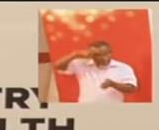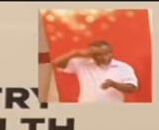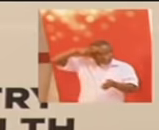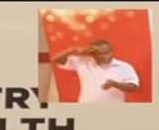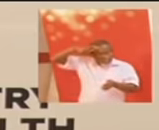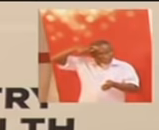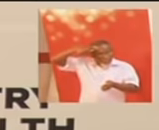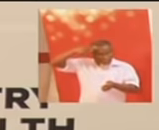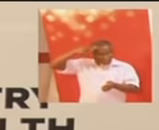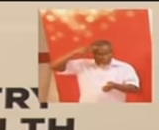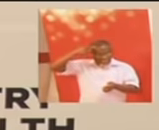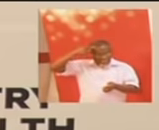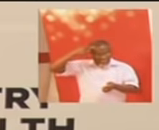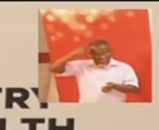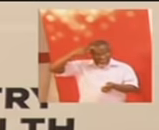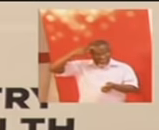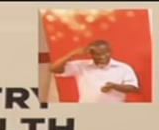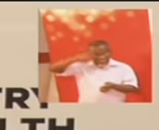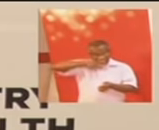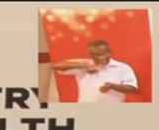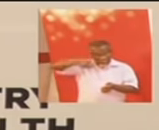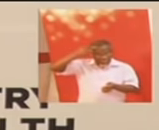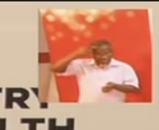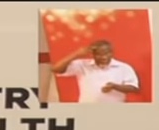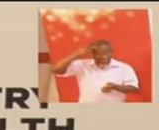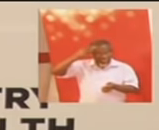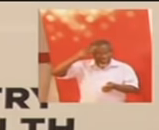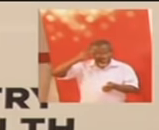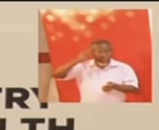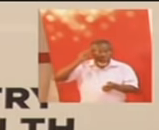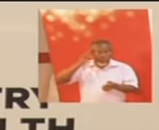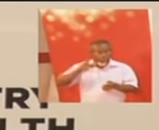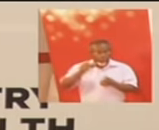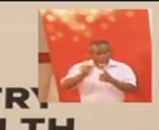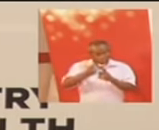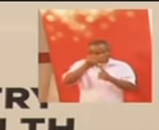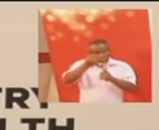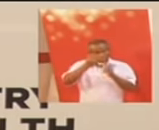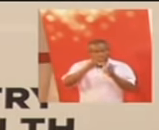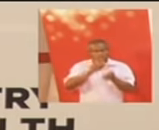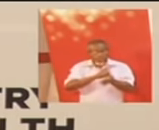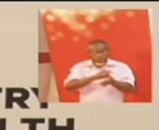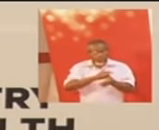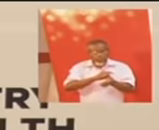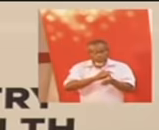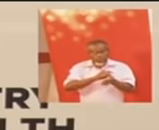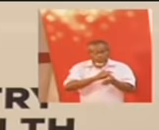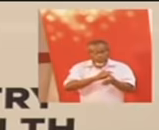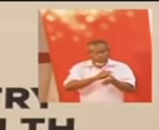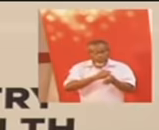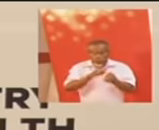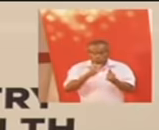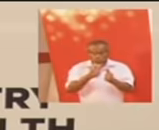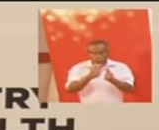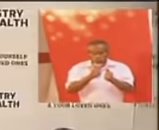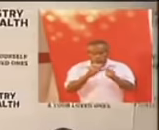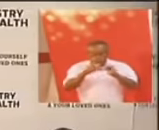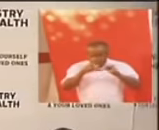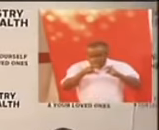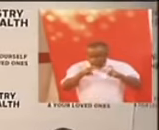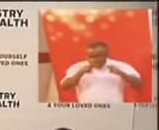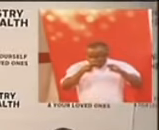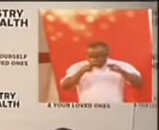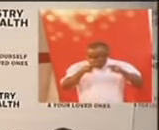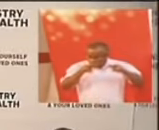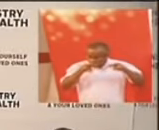senior coverage, as we call it, in the medical field. So they will have a registrar or consultant overseeing what they're doing at all times. Thank you